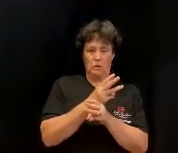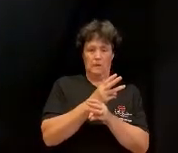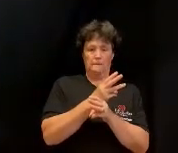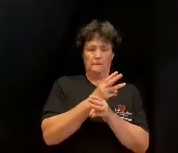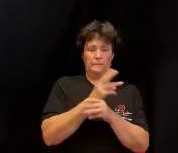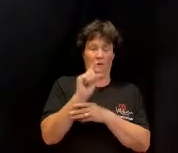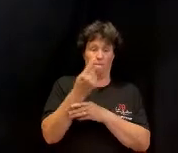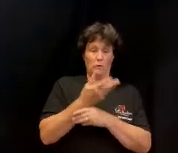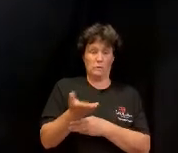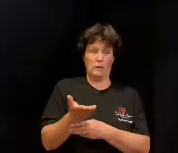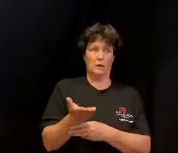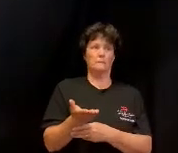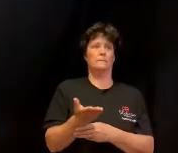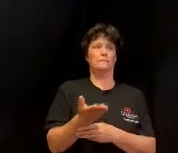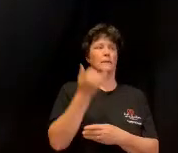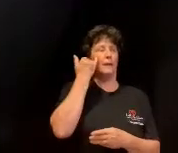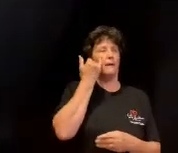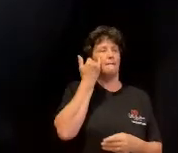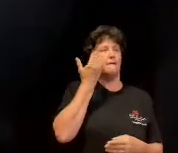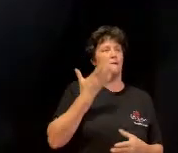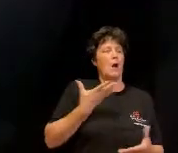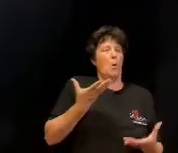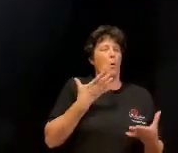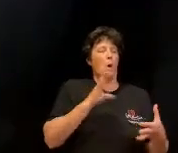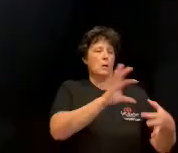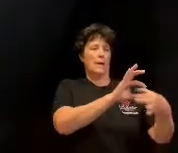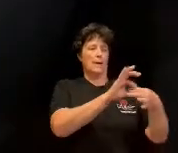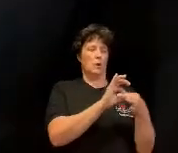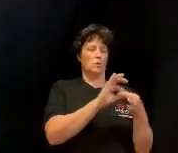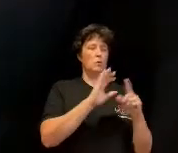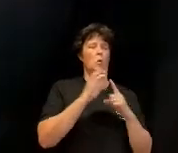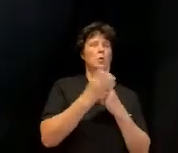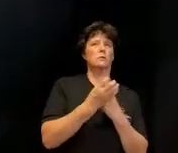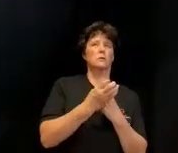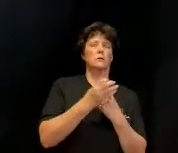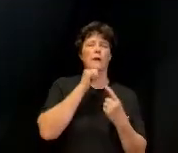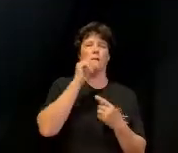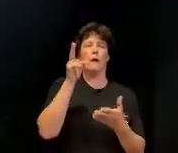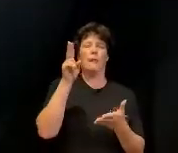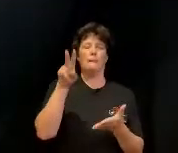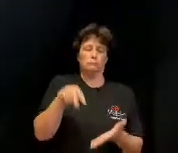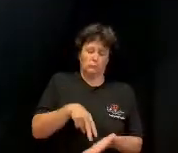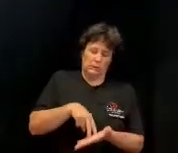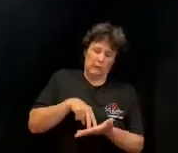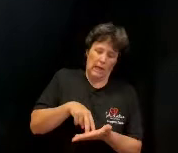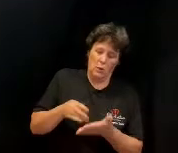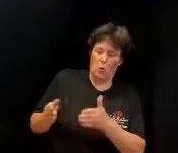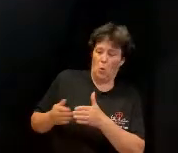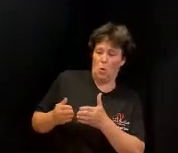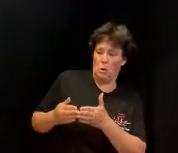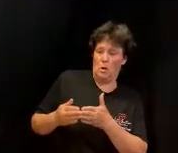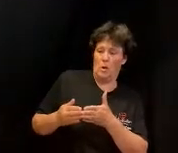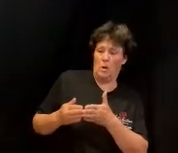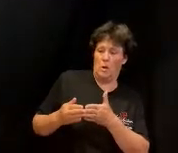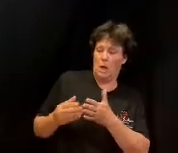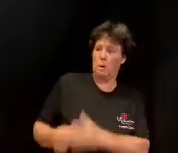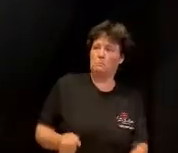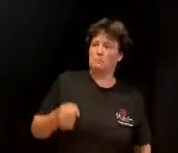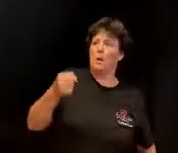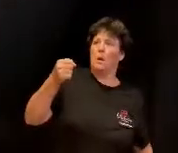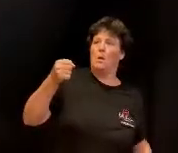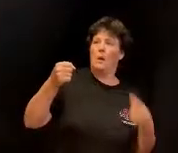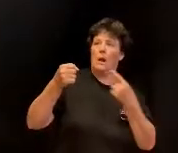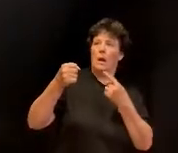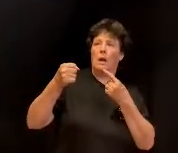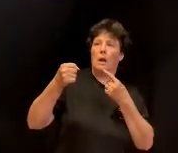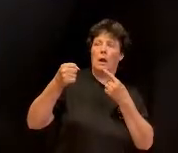First thing, if I am going to engage culture, it's not standing on a corner holding a sign